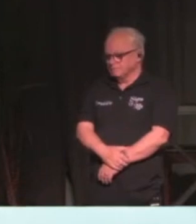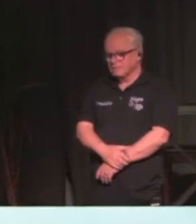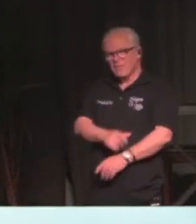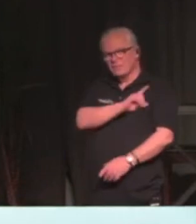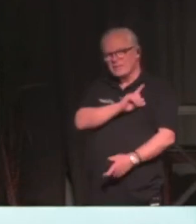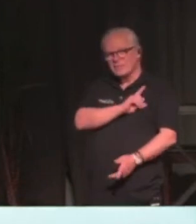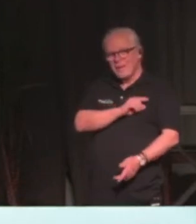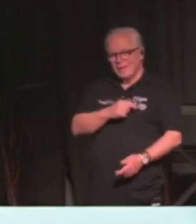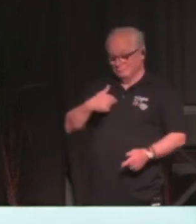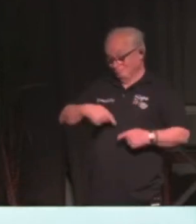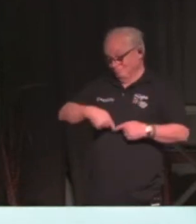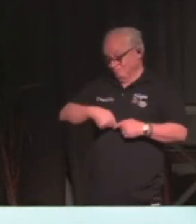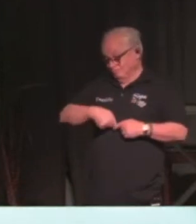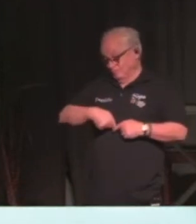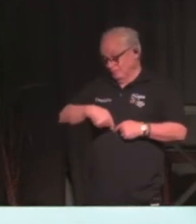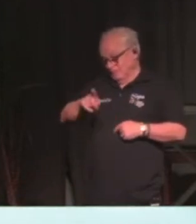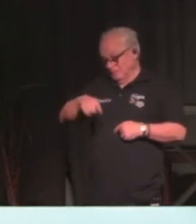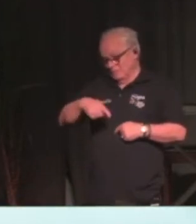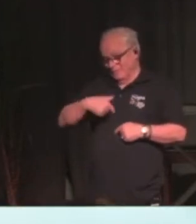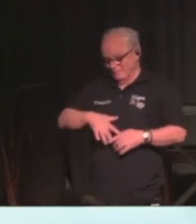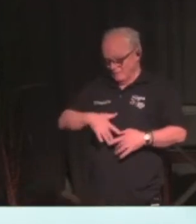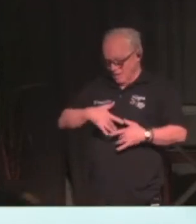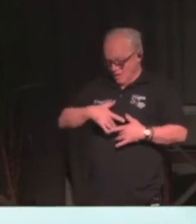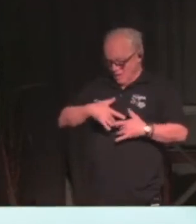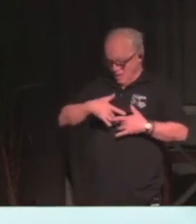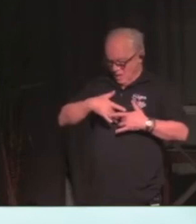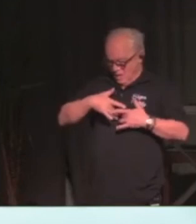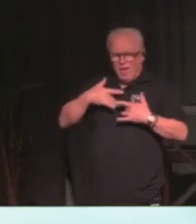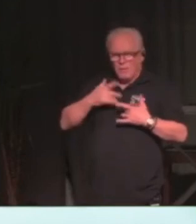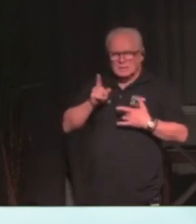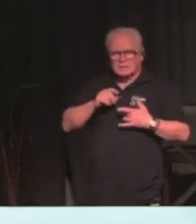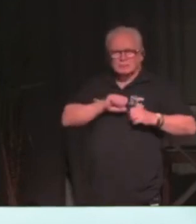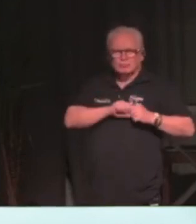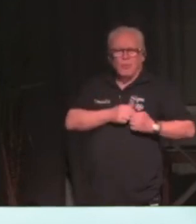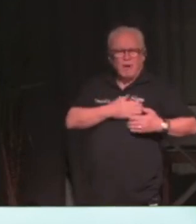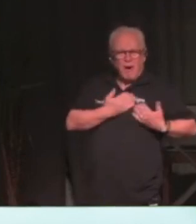That's why I have been so busted this week, is because